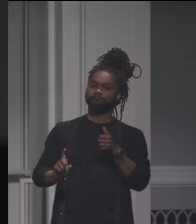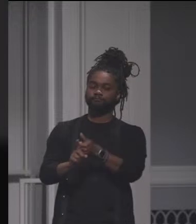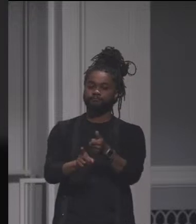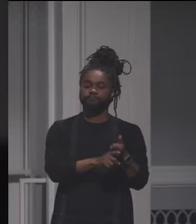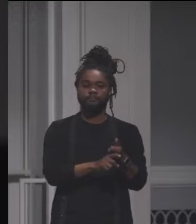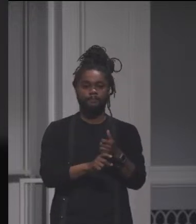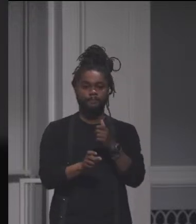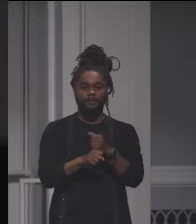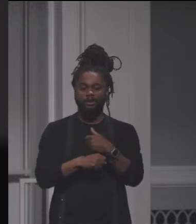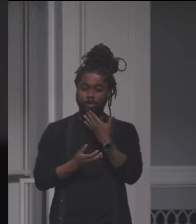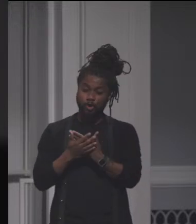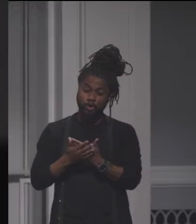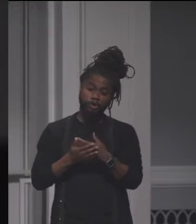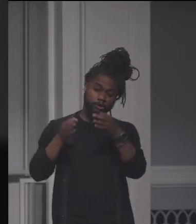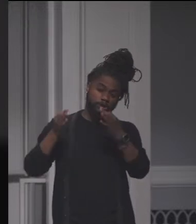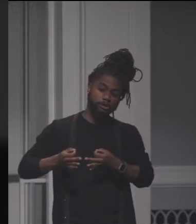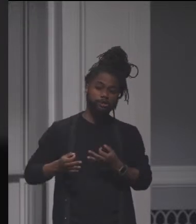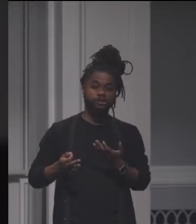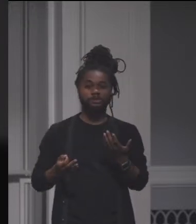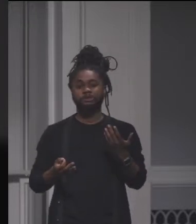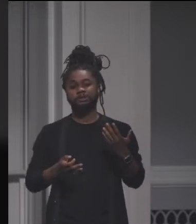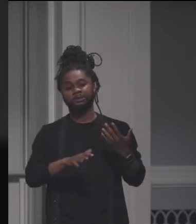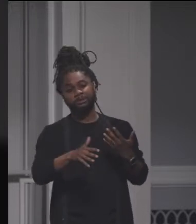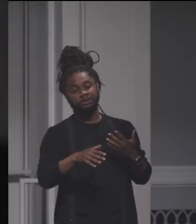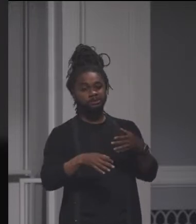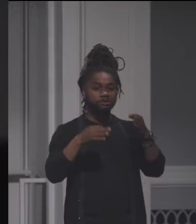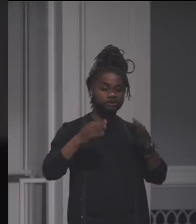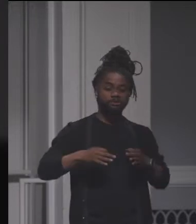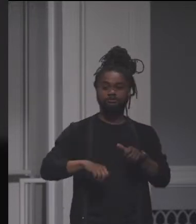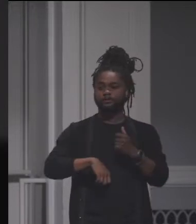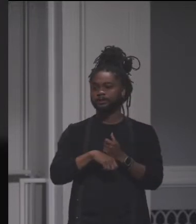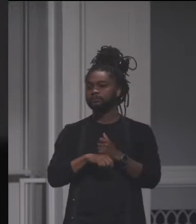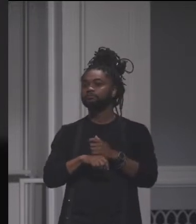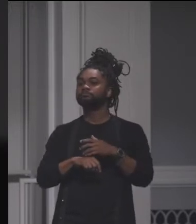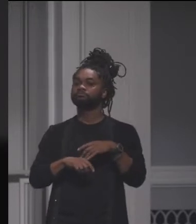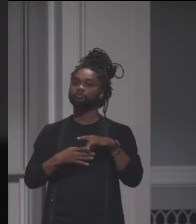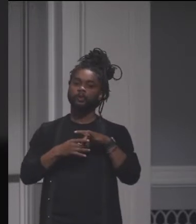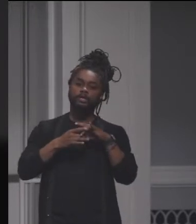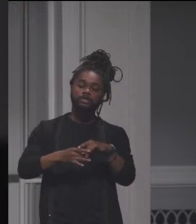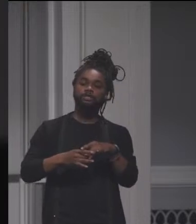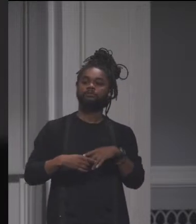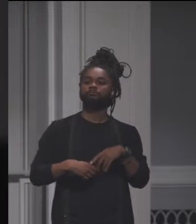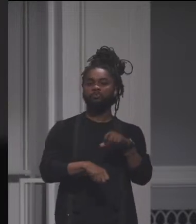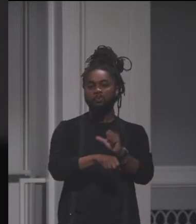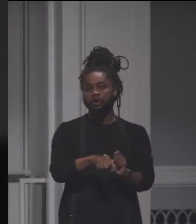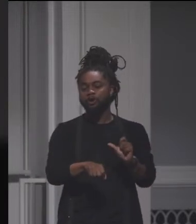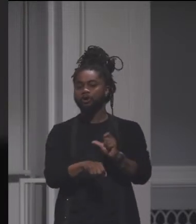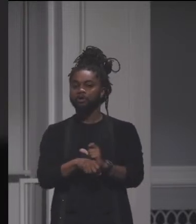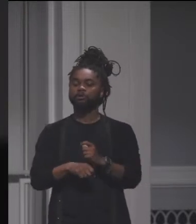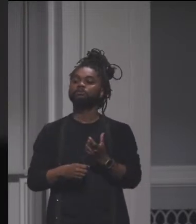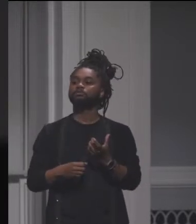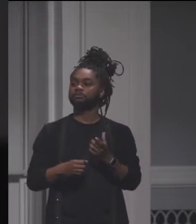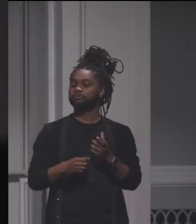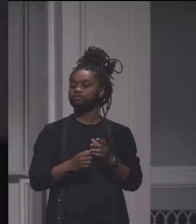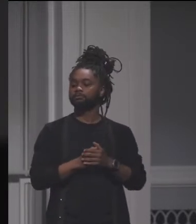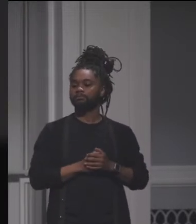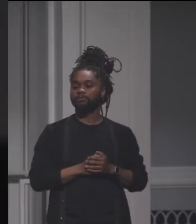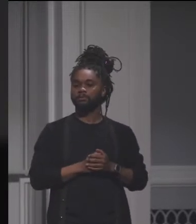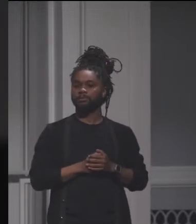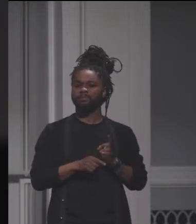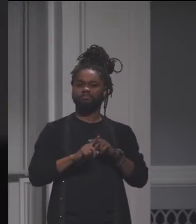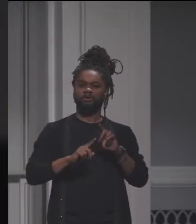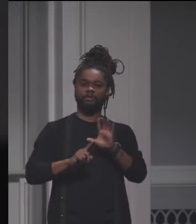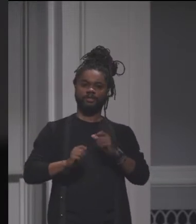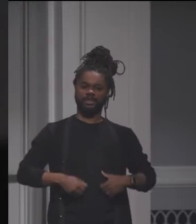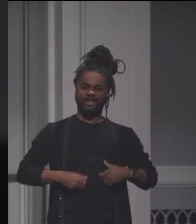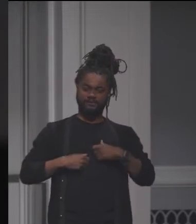good or not so good choices, establishing relationships, working, fighting, etc., without their lives being overdetermined